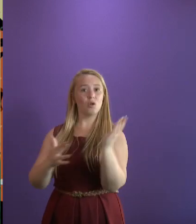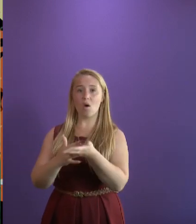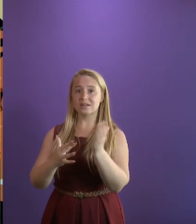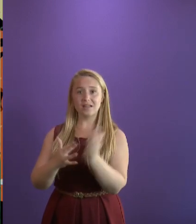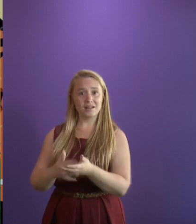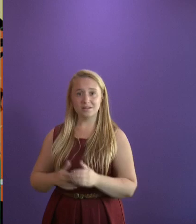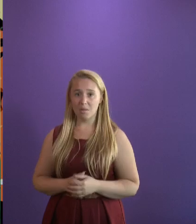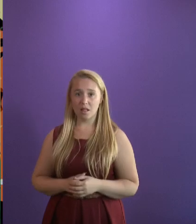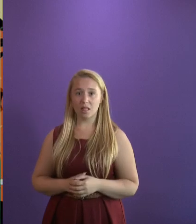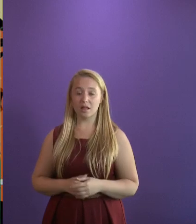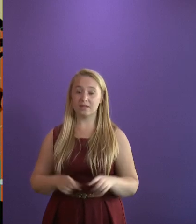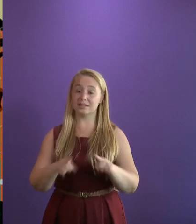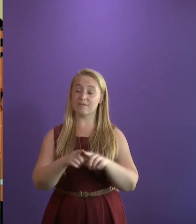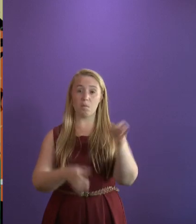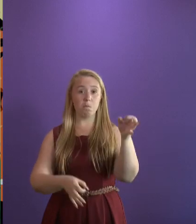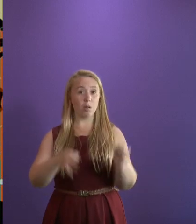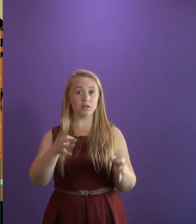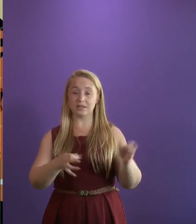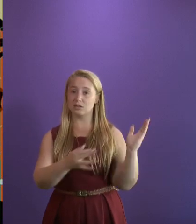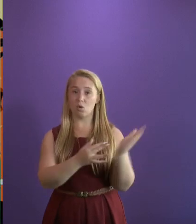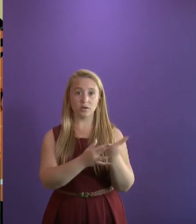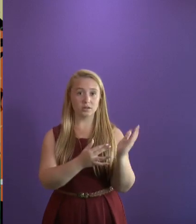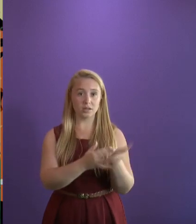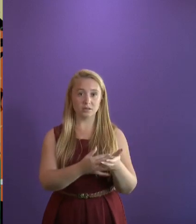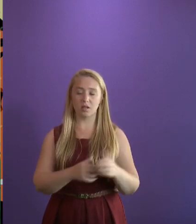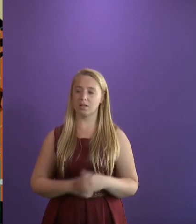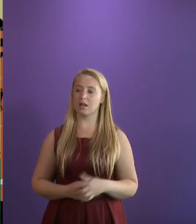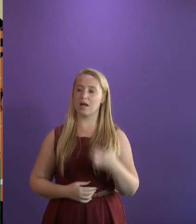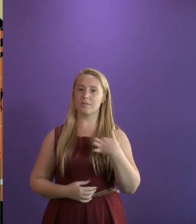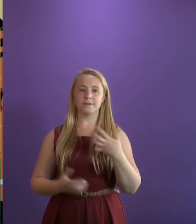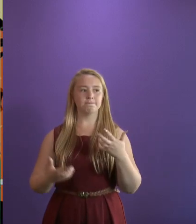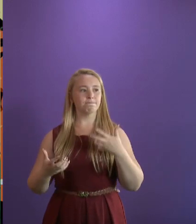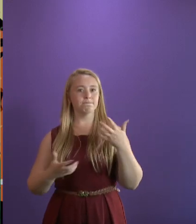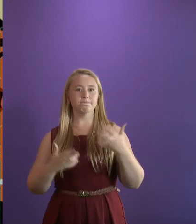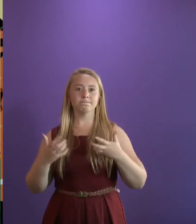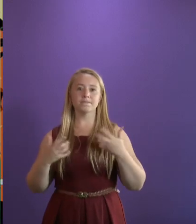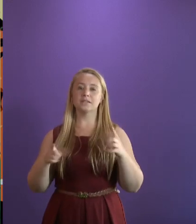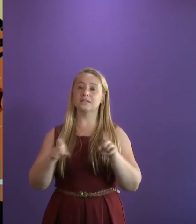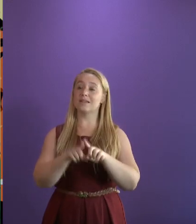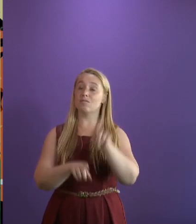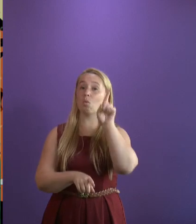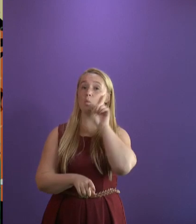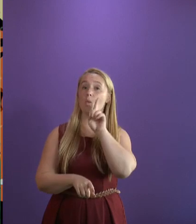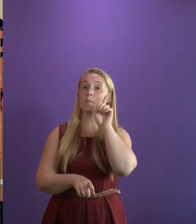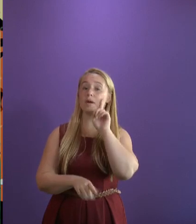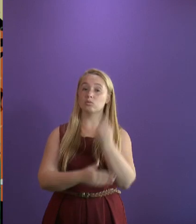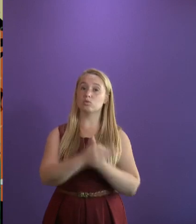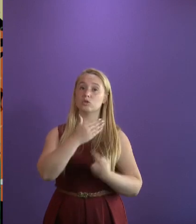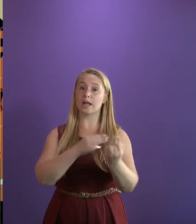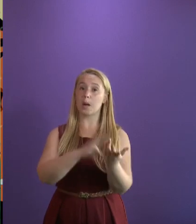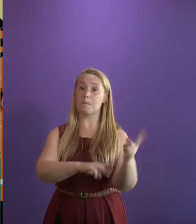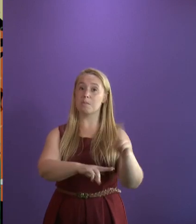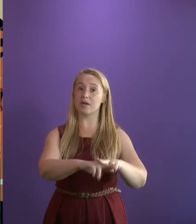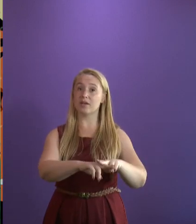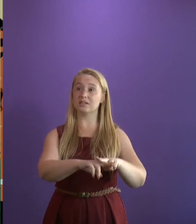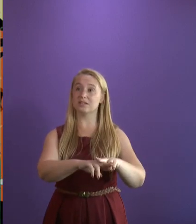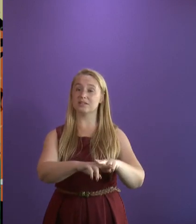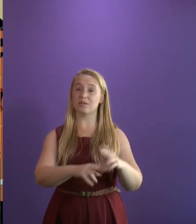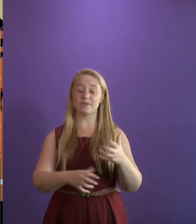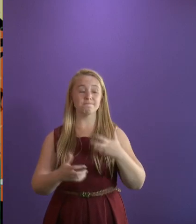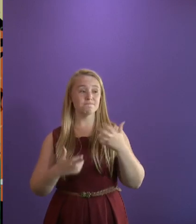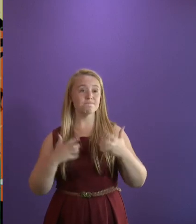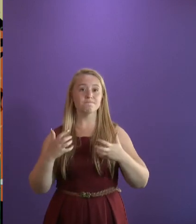much of politics as well. One of the things that I found frustrating, and I've heard this from women who are single parents, for example, is the barriers you don't think about. One woman